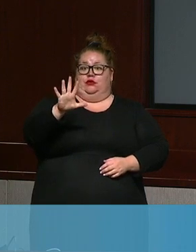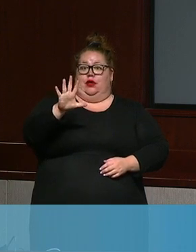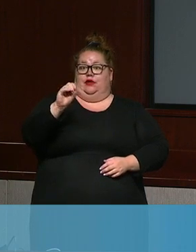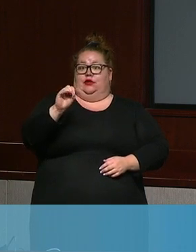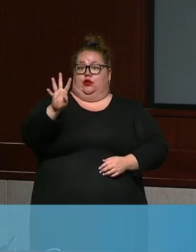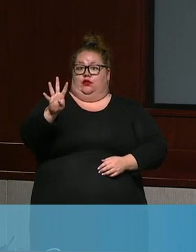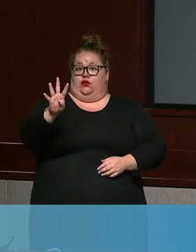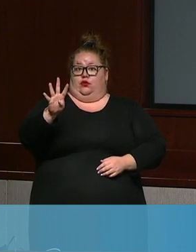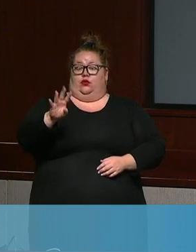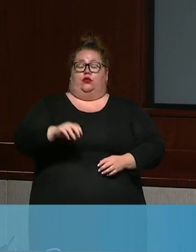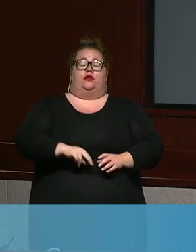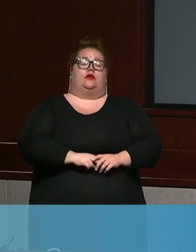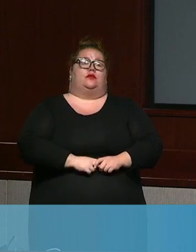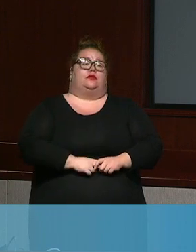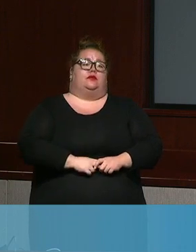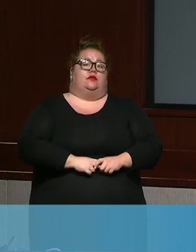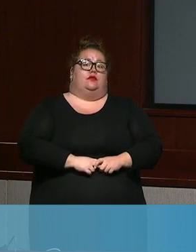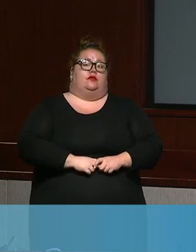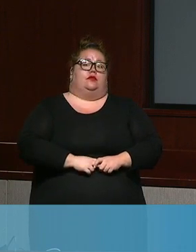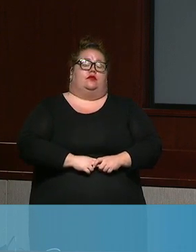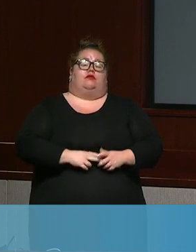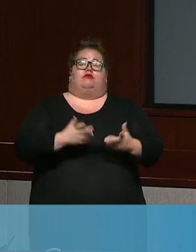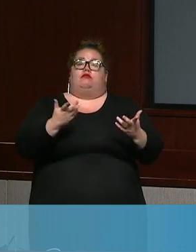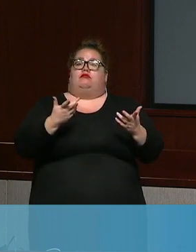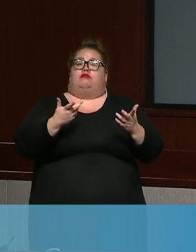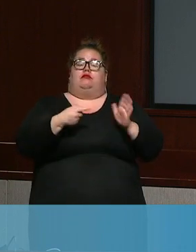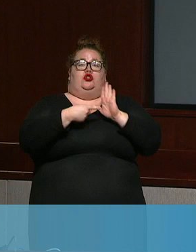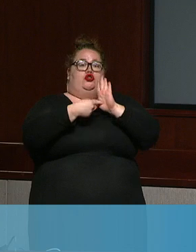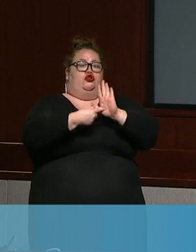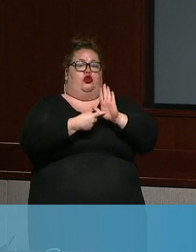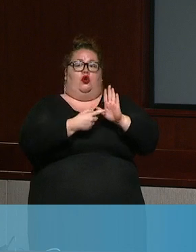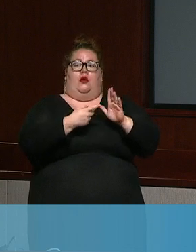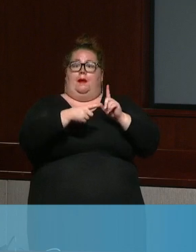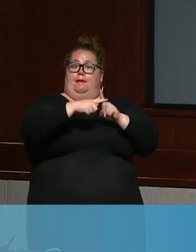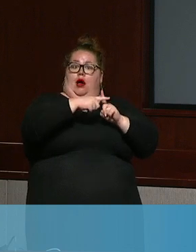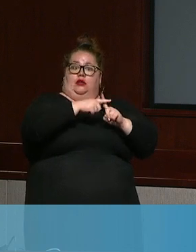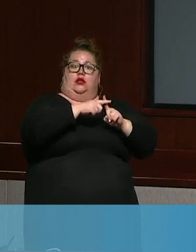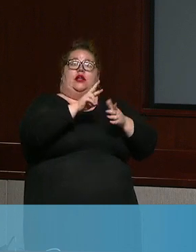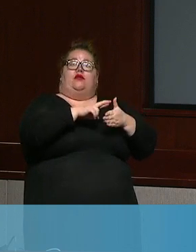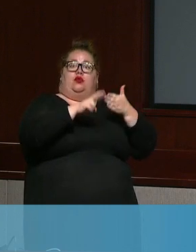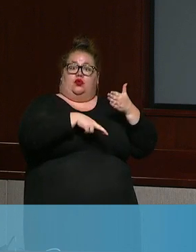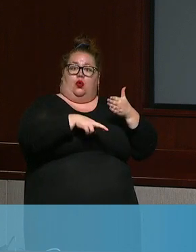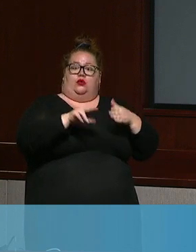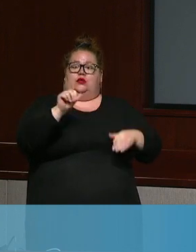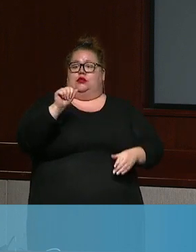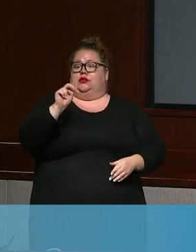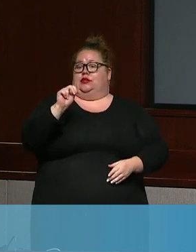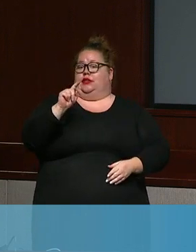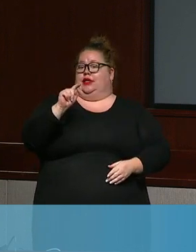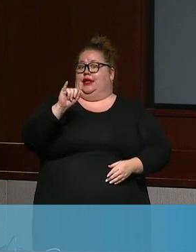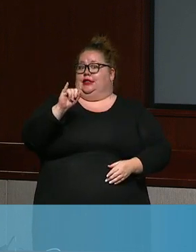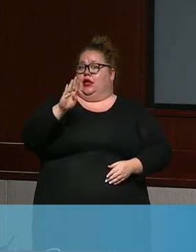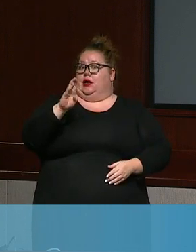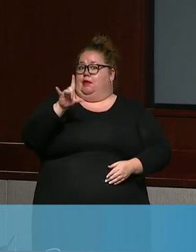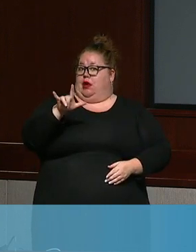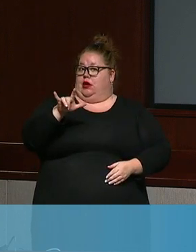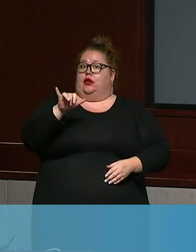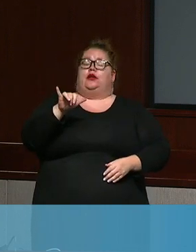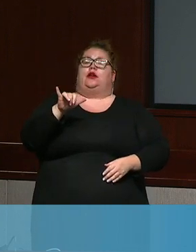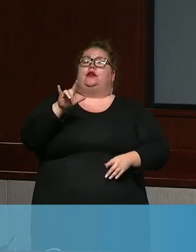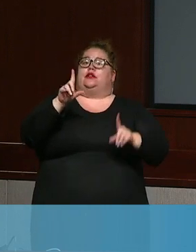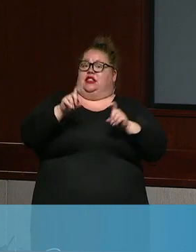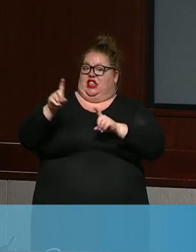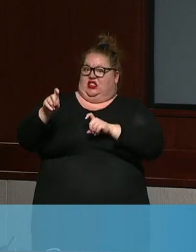661-616-2504. All you need to show is a positive diagnostic test or an antibody test. You come in, it's a 30 to 40